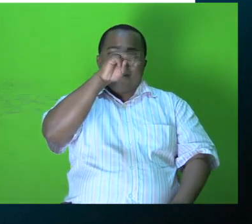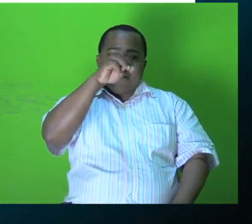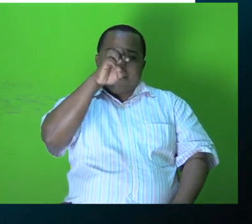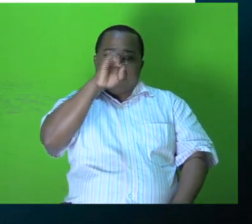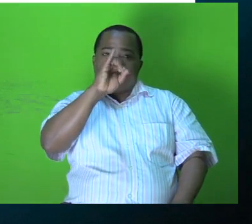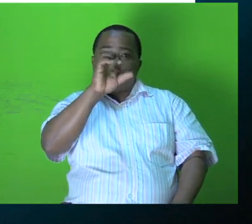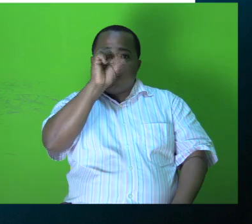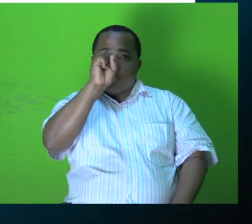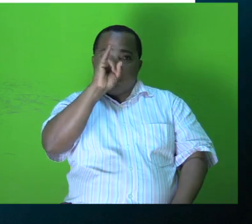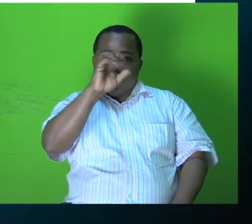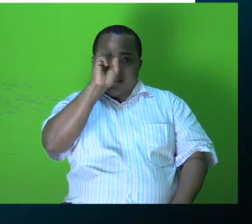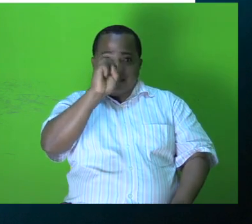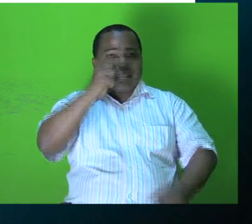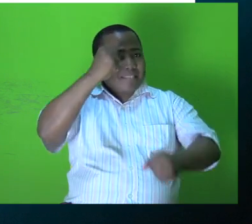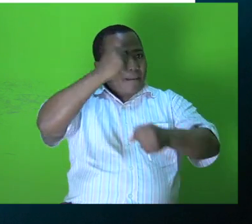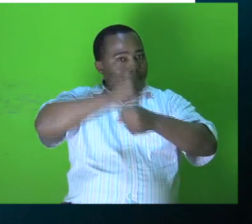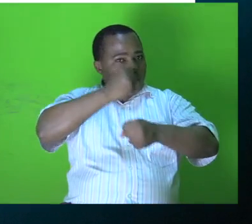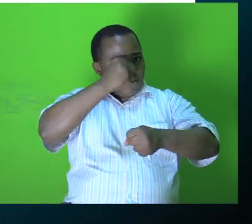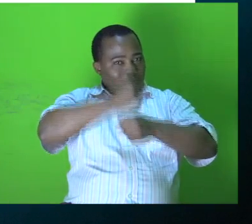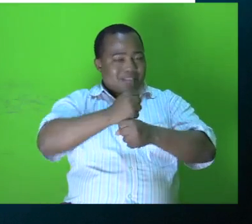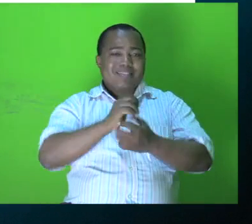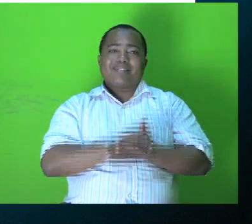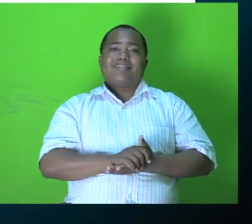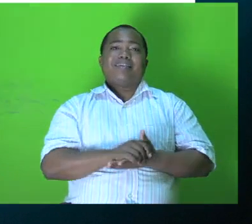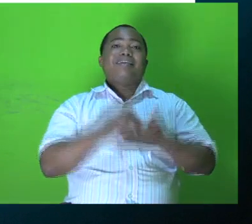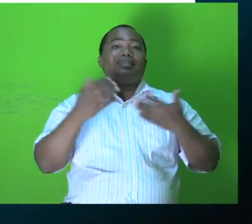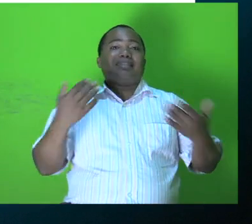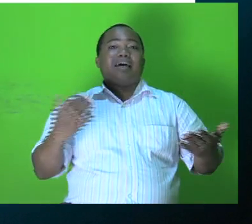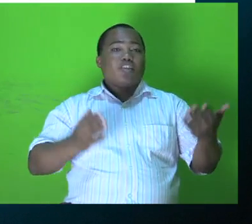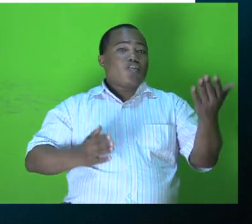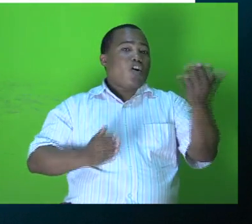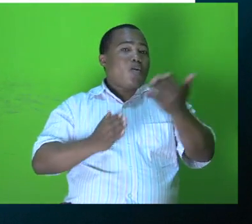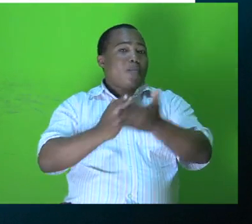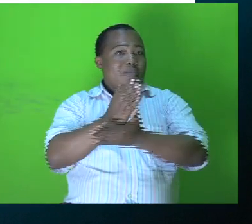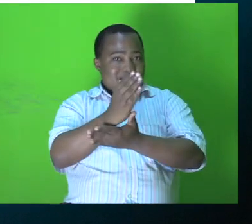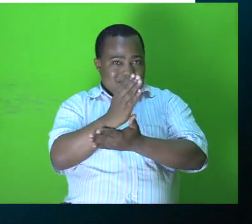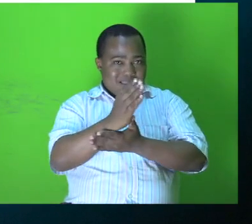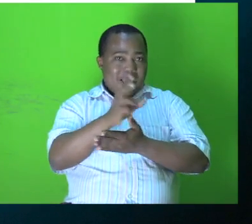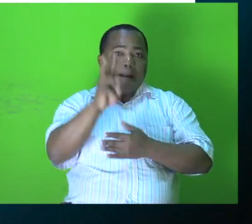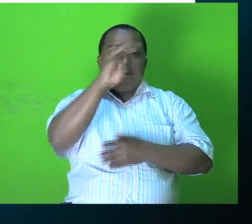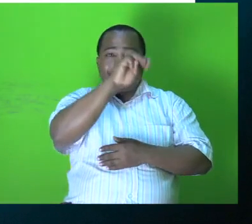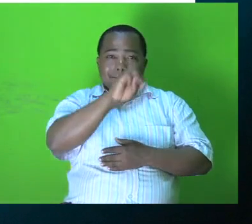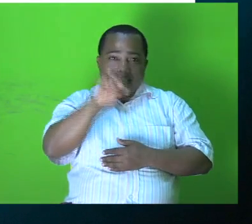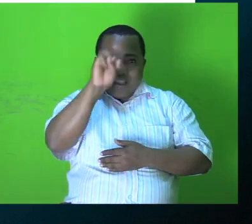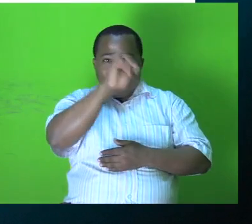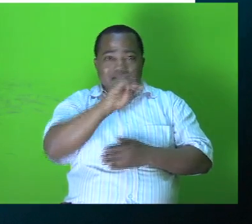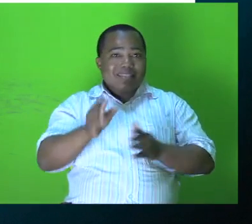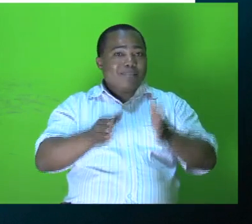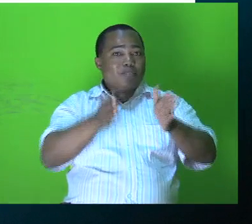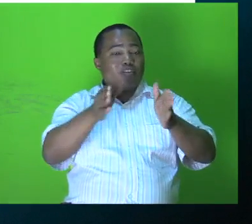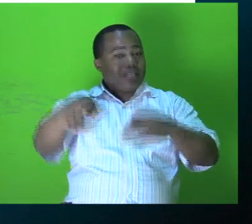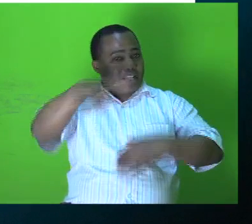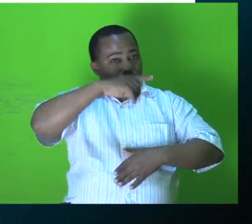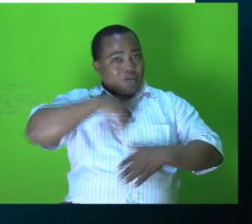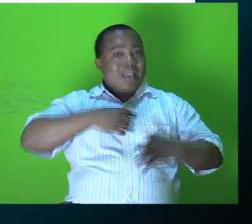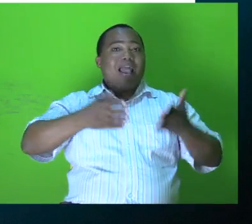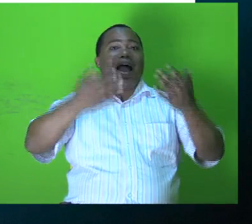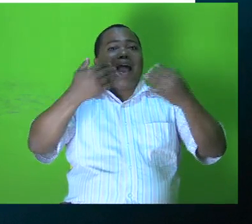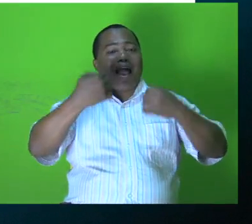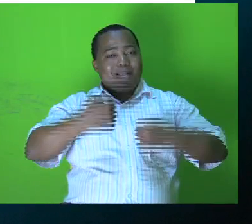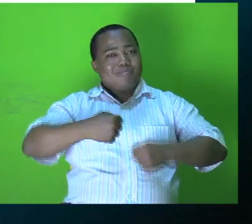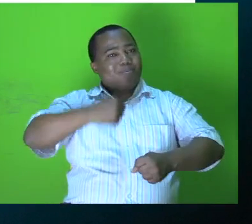meiosis process. So through meiosis process, we are able to